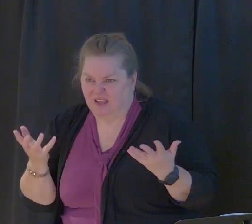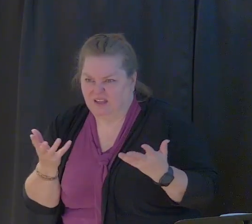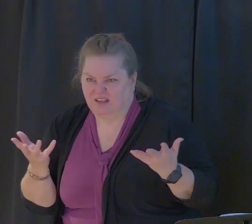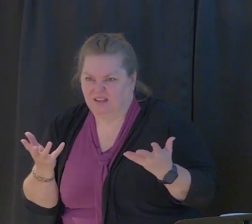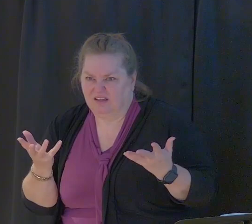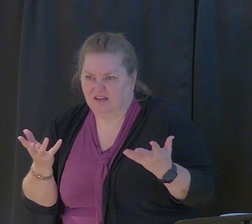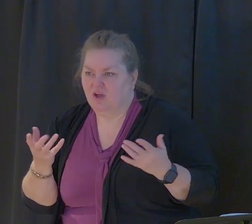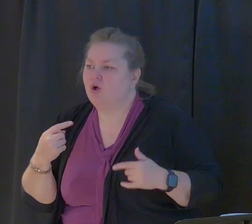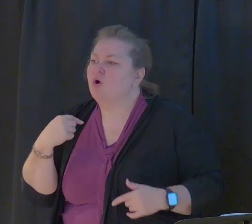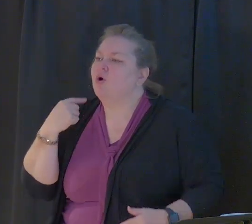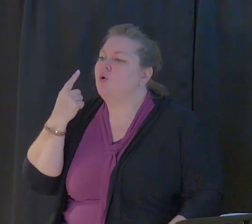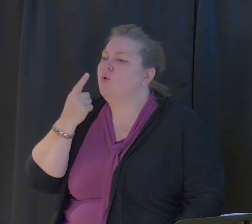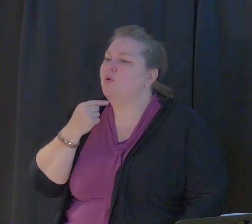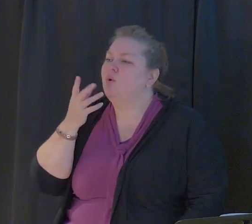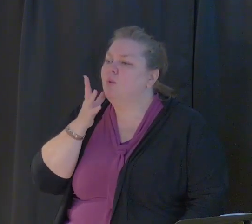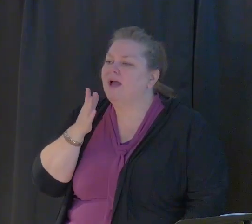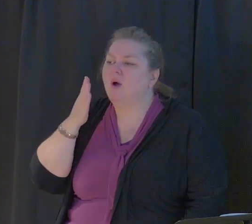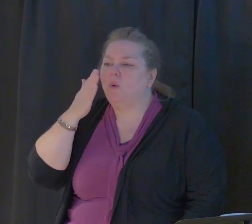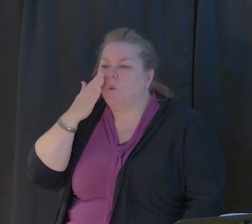wipes my tear away?